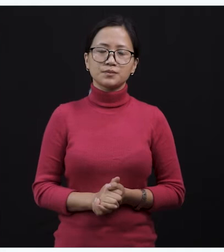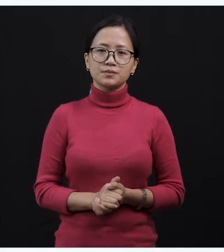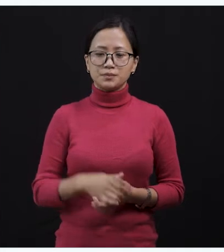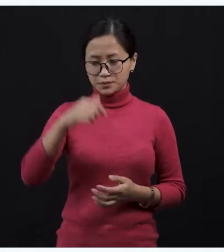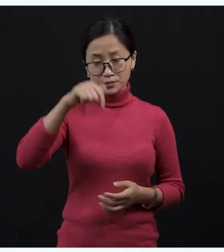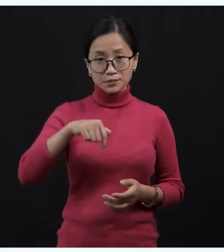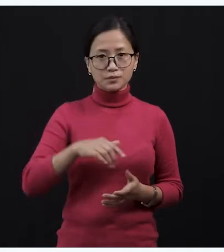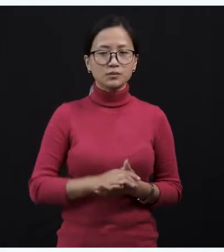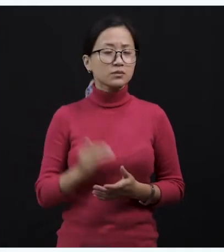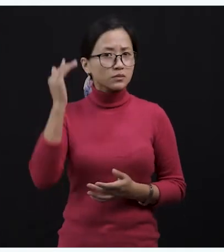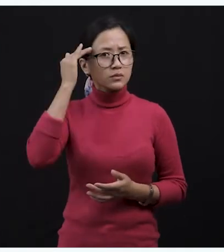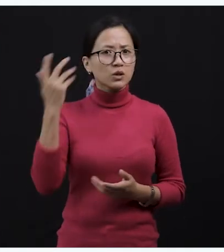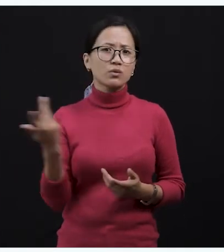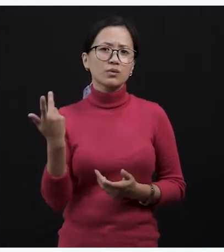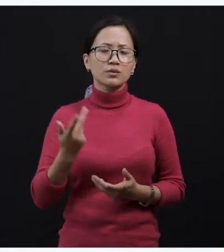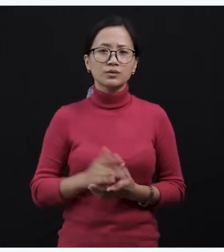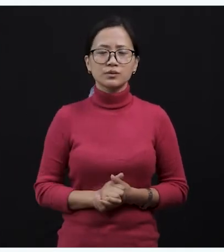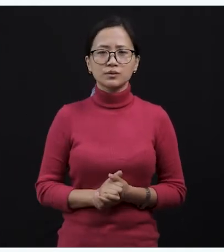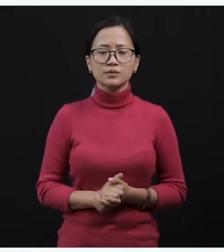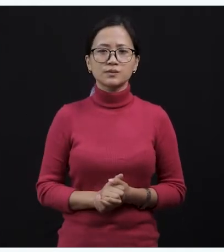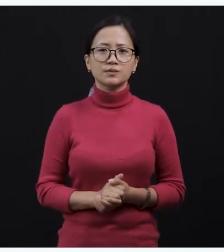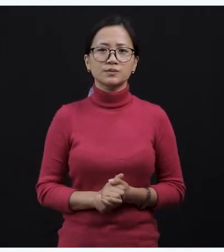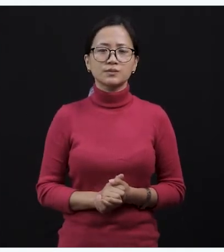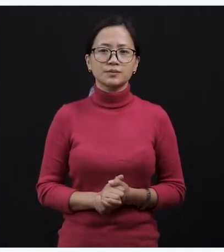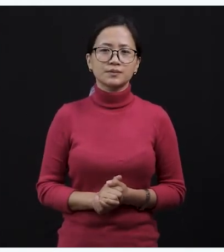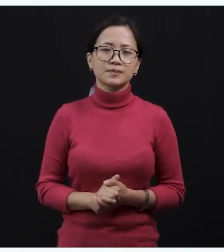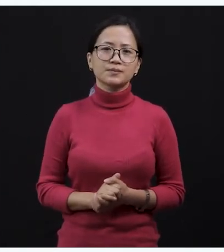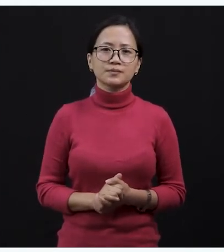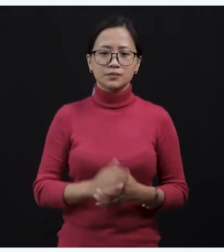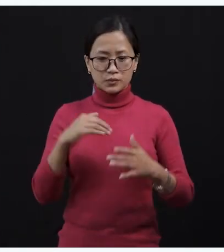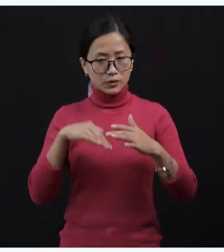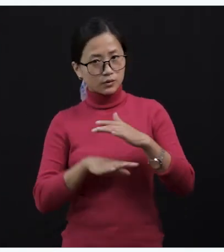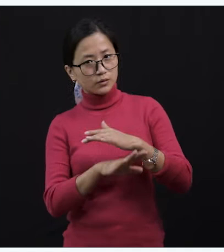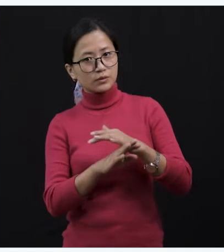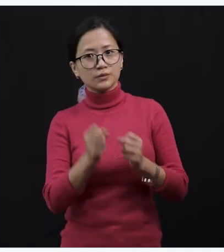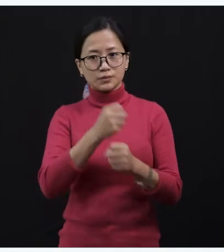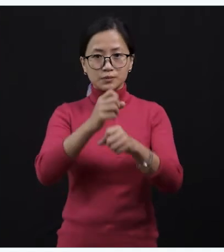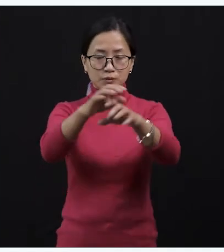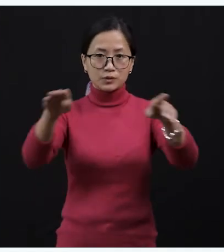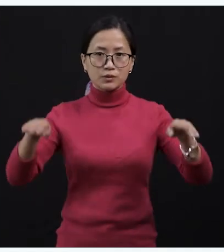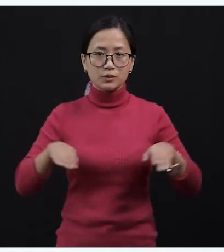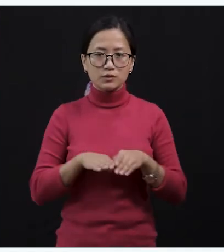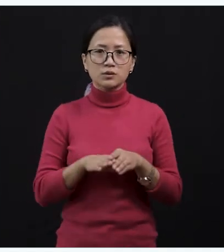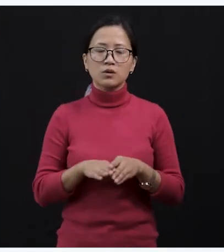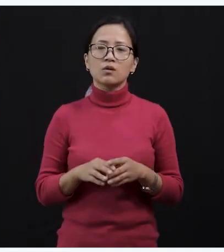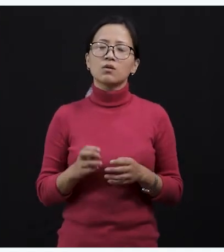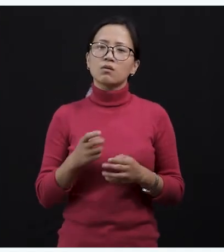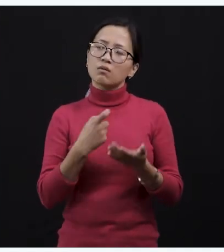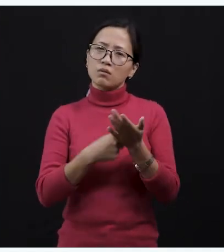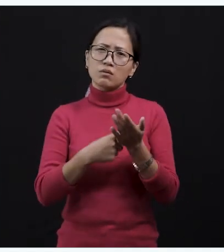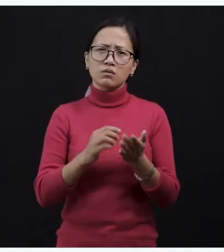And now students, do you know where we'll find more water, like under the ground or above the